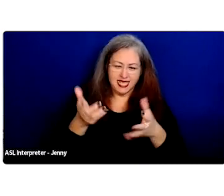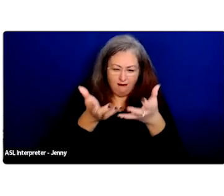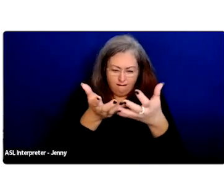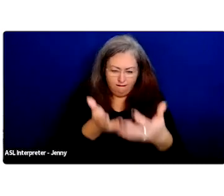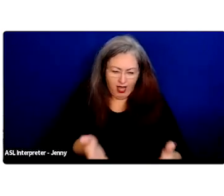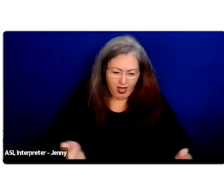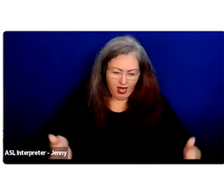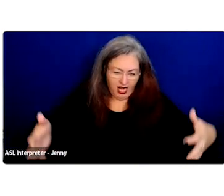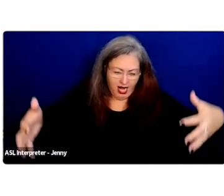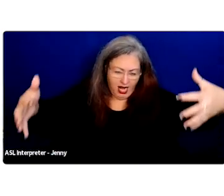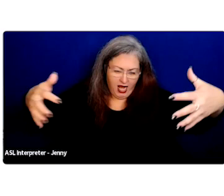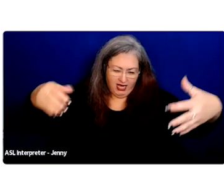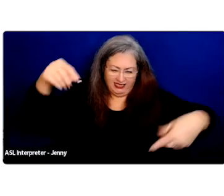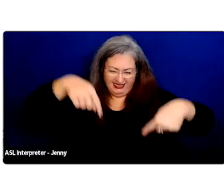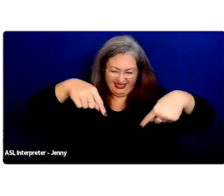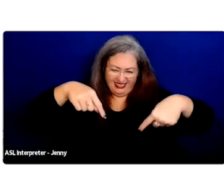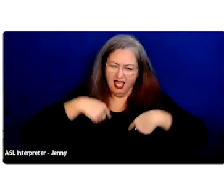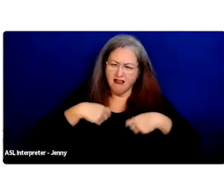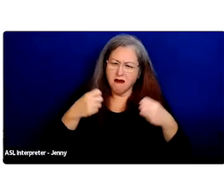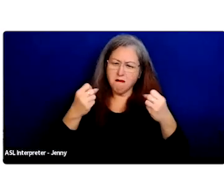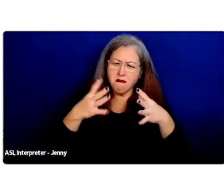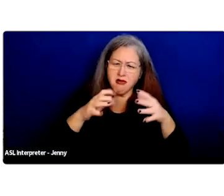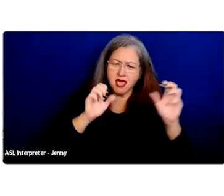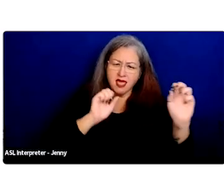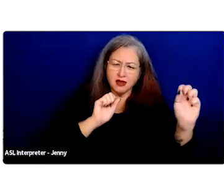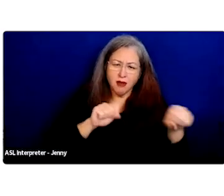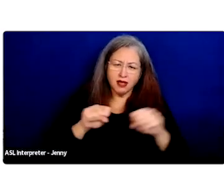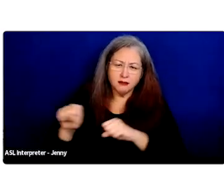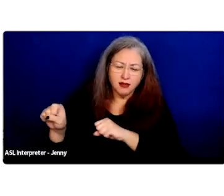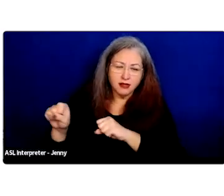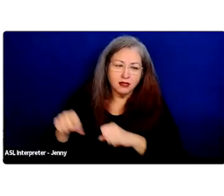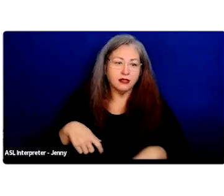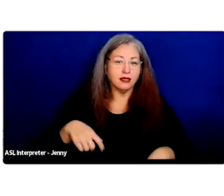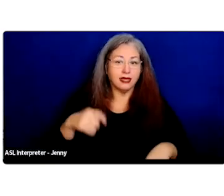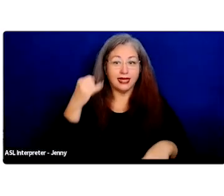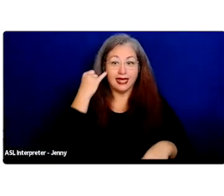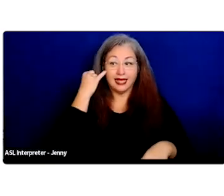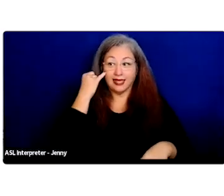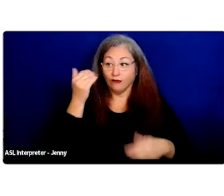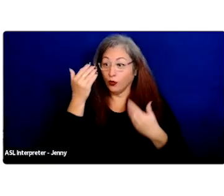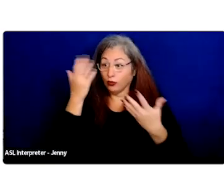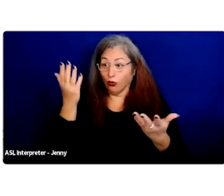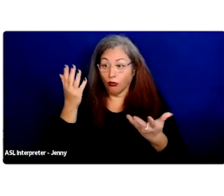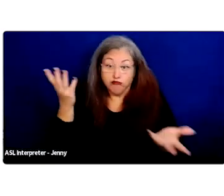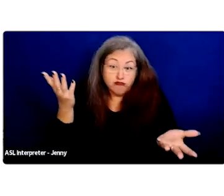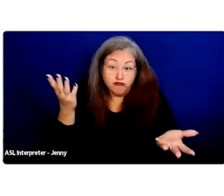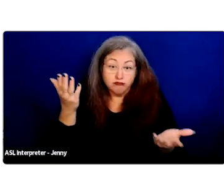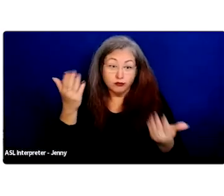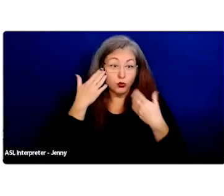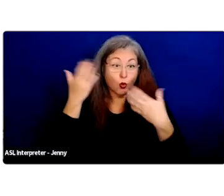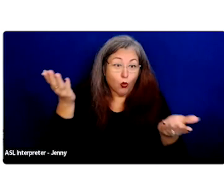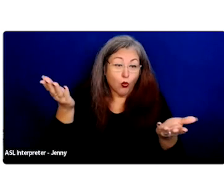of possibility. It's the what we don't know, and that